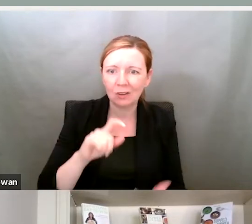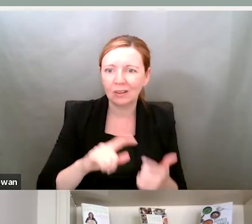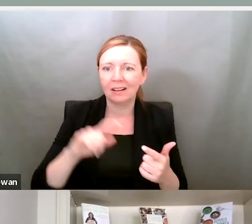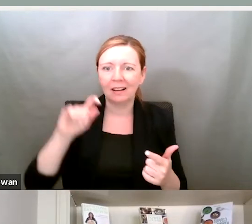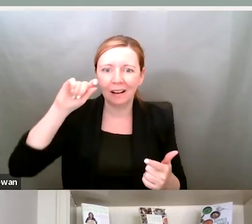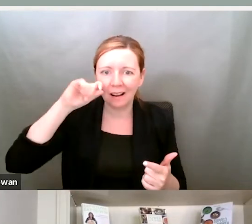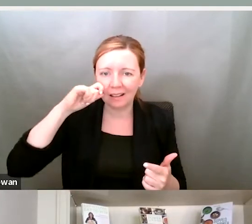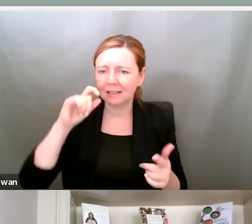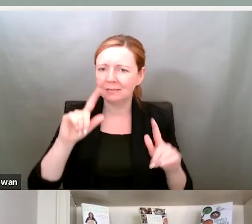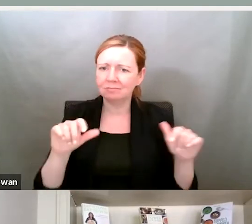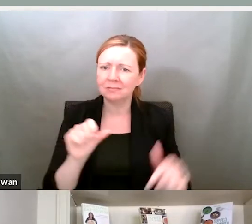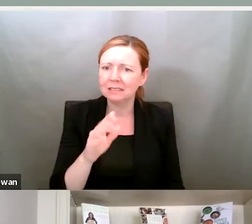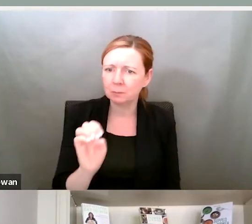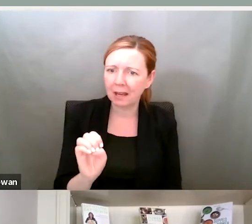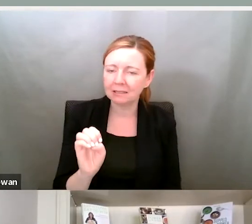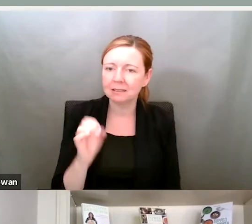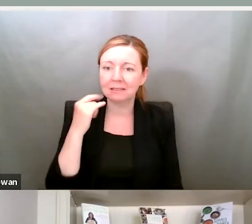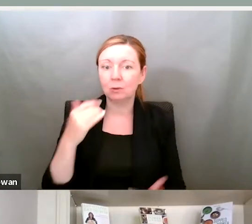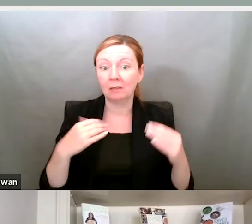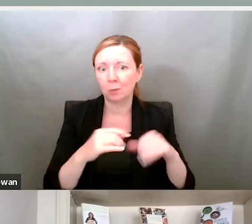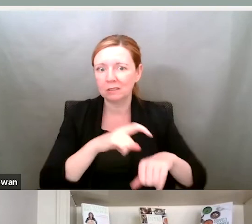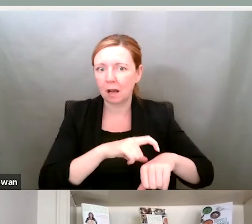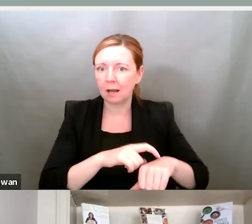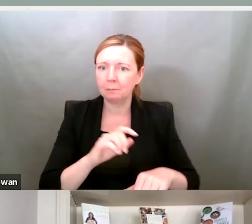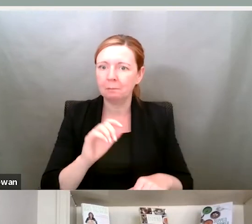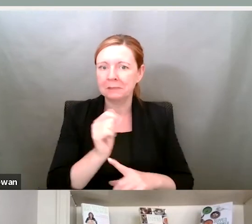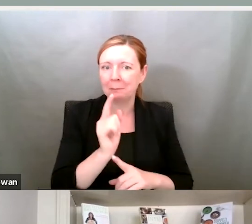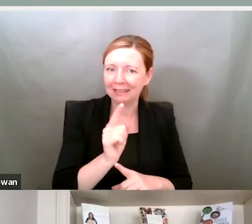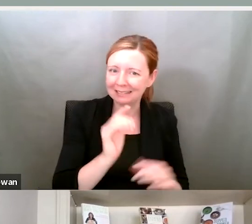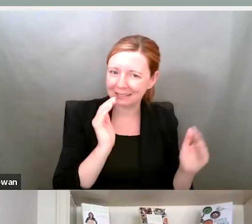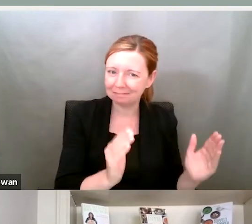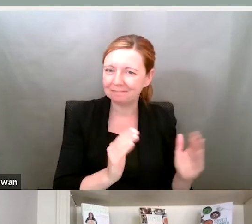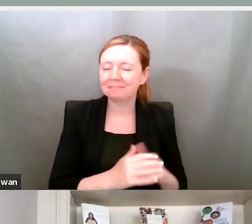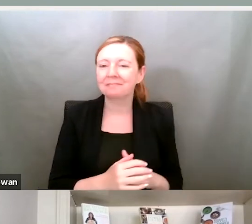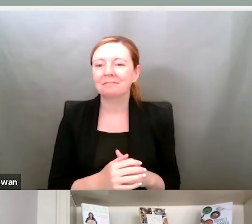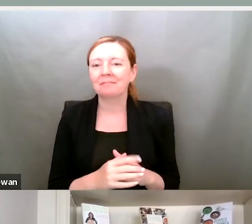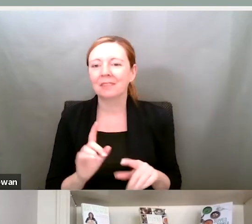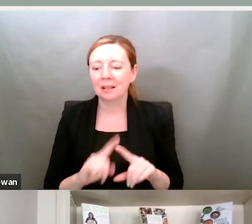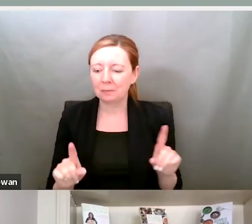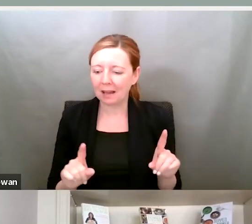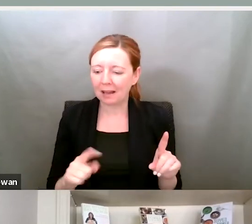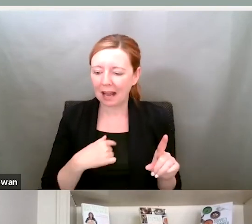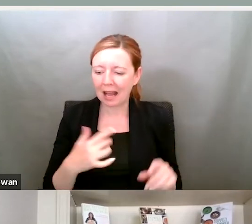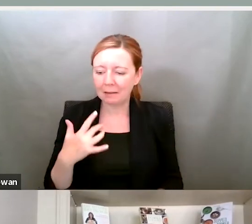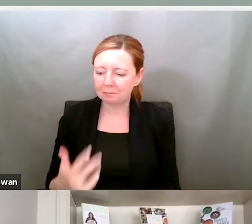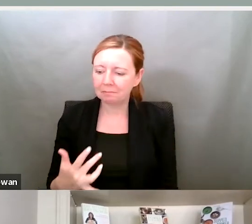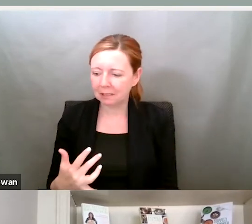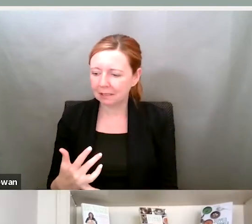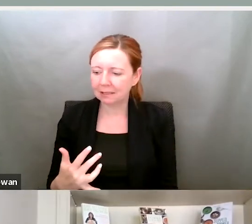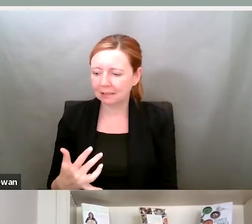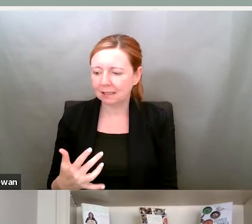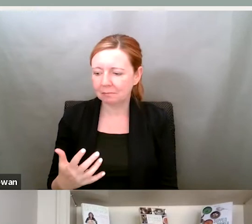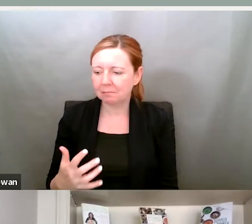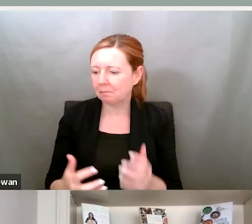course, that's if you have a little more time, like 10 minutes to do it. But I usually sometimes, most of the